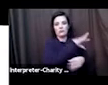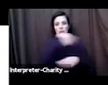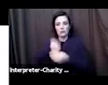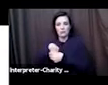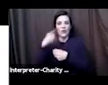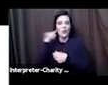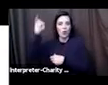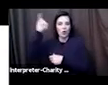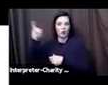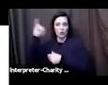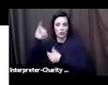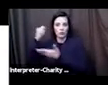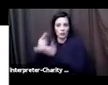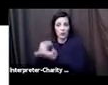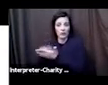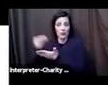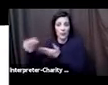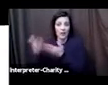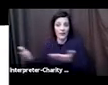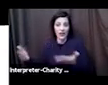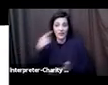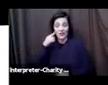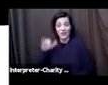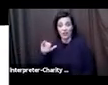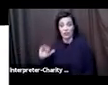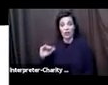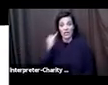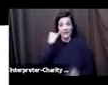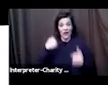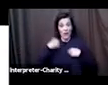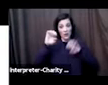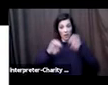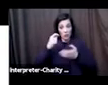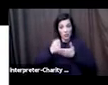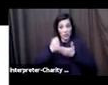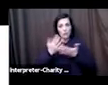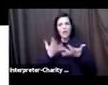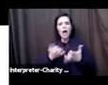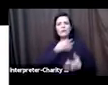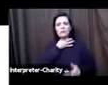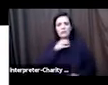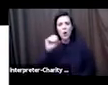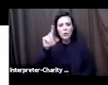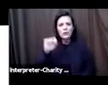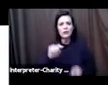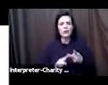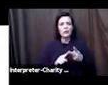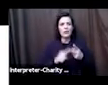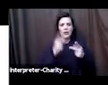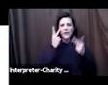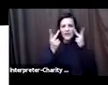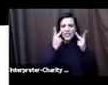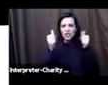insurance. I'd also, if say I was the evaluating therapist, I want to hear from the OT, a vision specialist, a